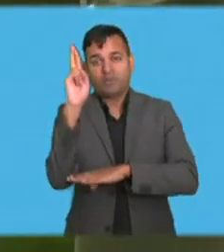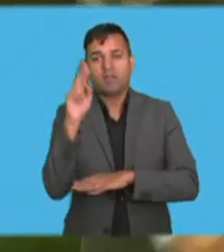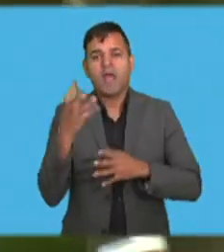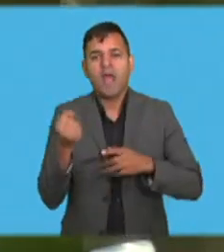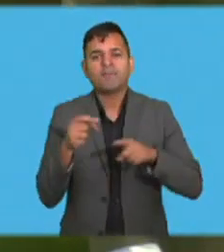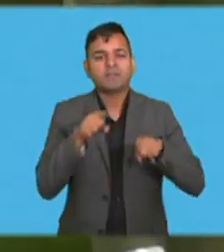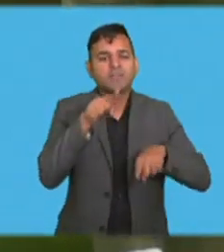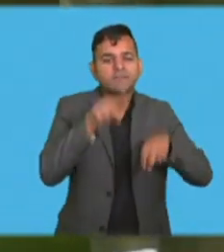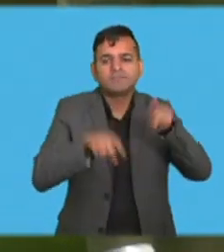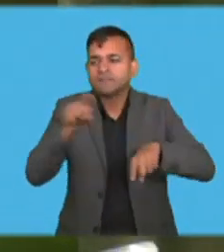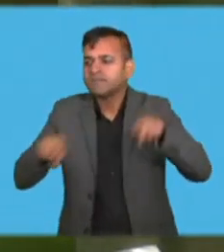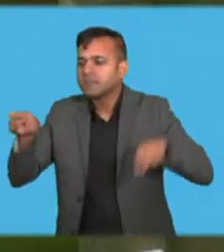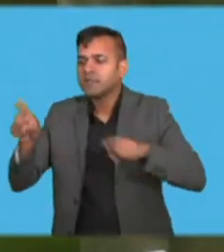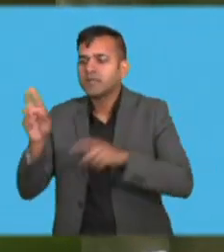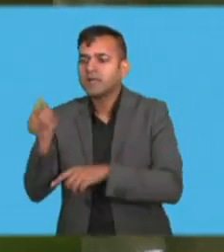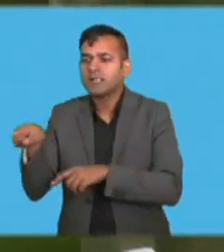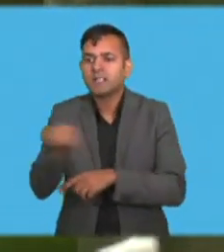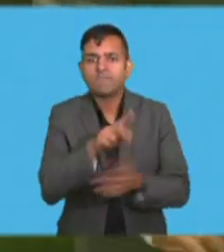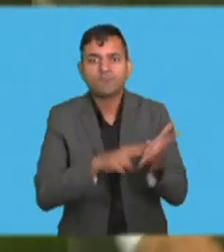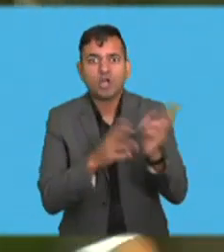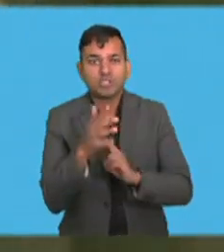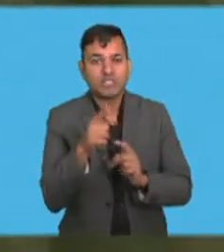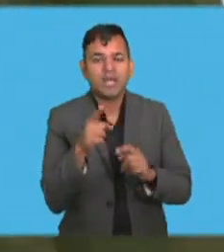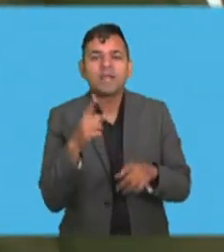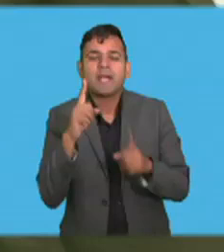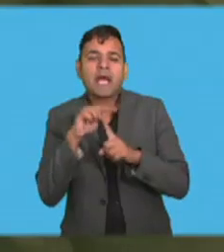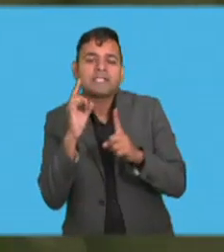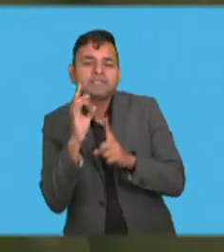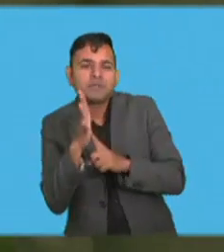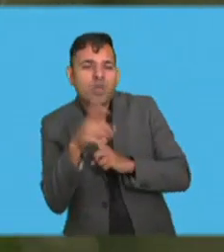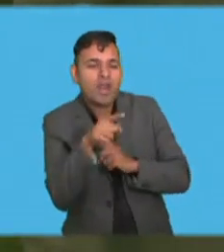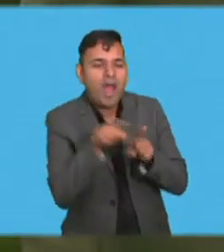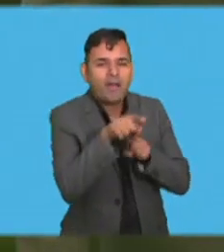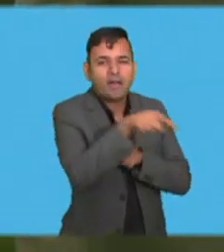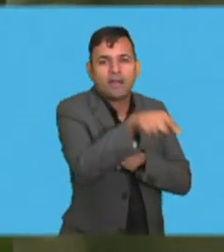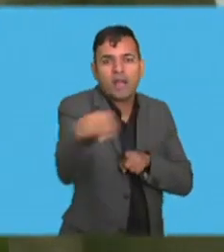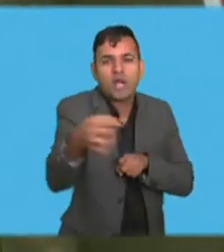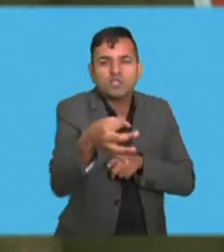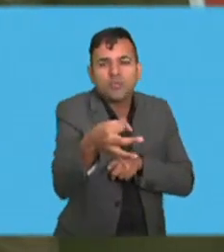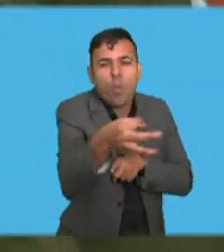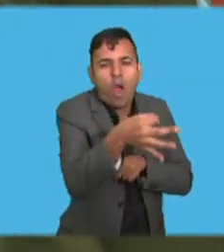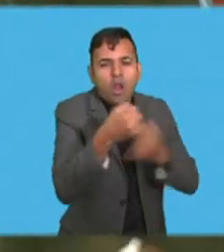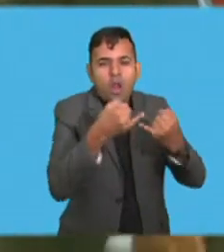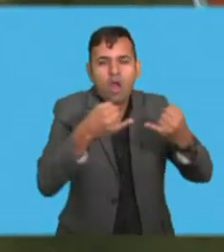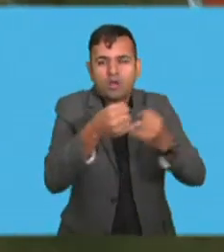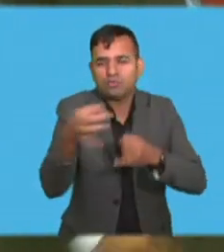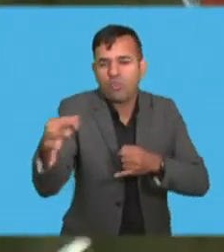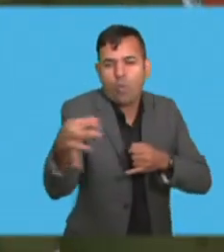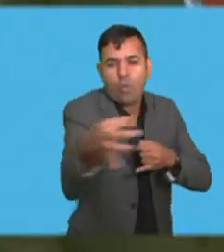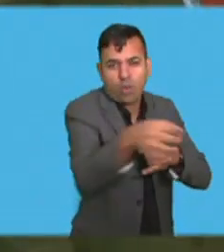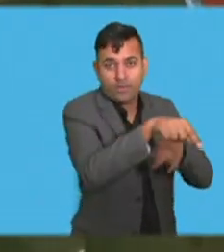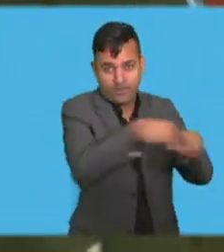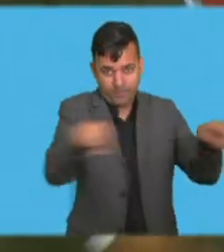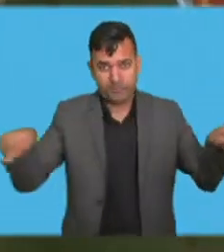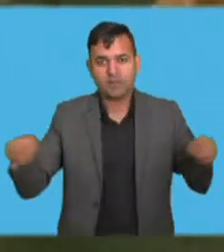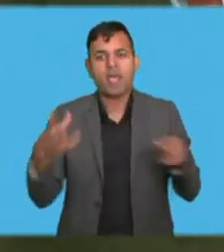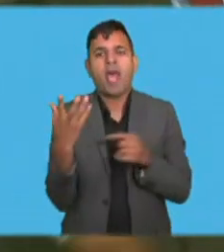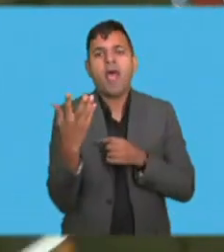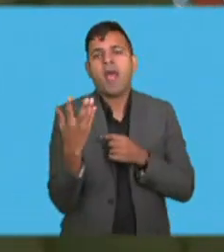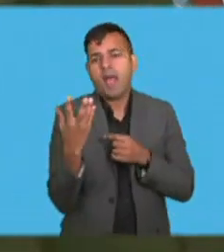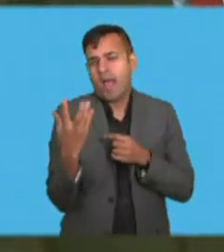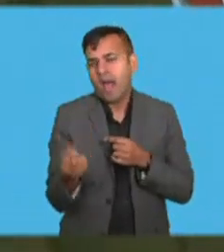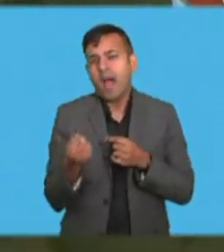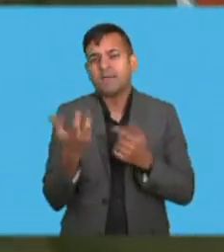affected islands. There were evacuation centers, as usual, activated, and in